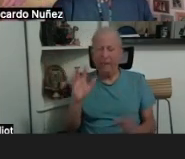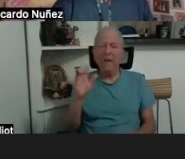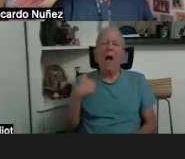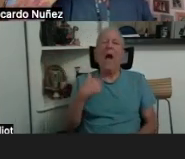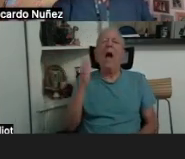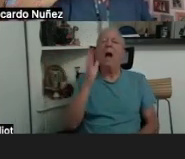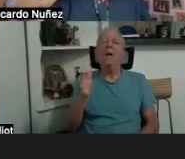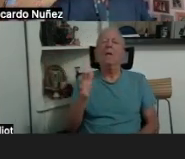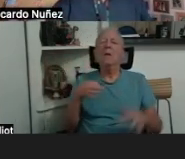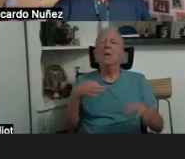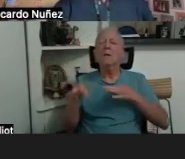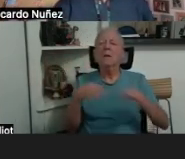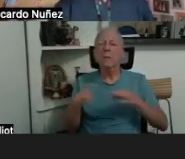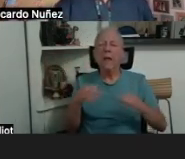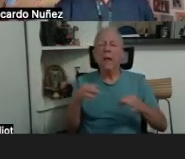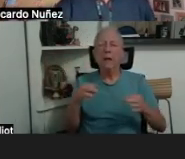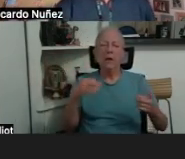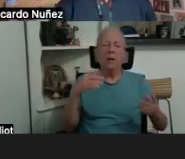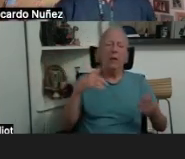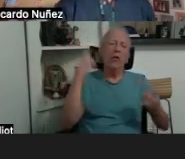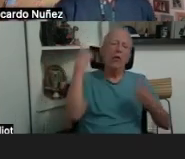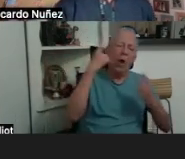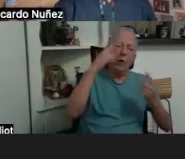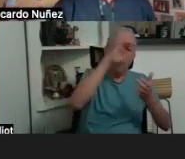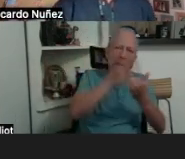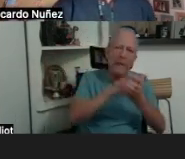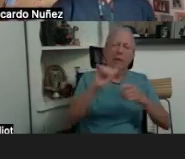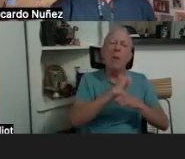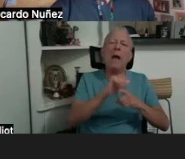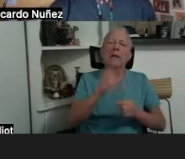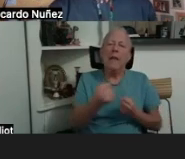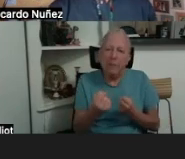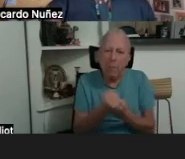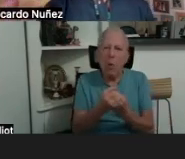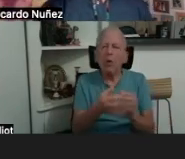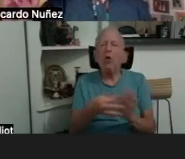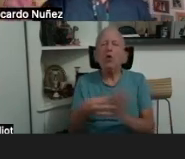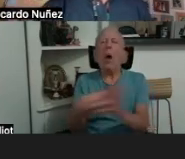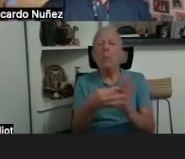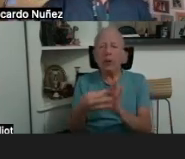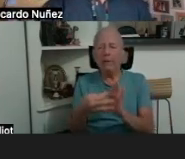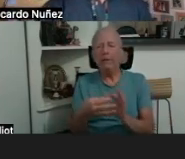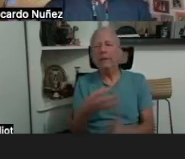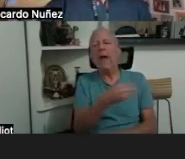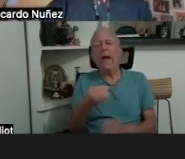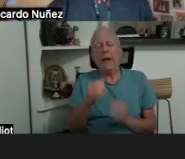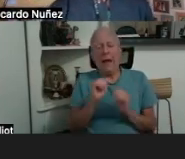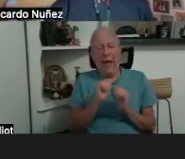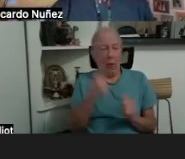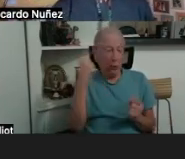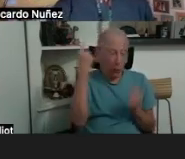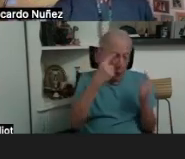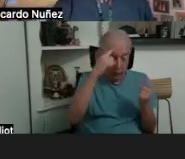discussing the thoughts and beliefs and practices that support the existence of co-ops and then how those thoughts, beliefs,